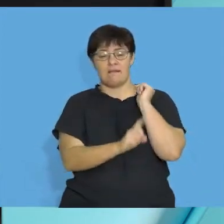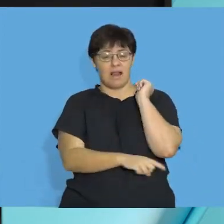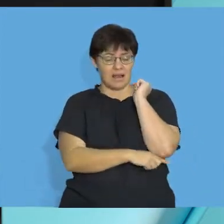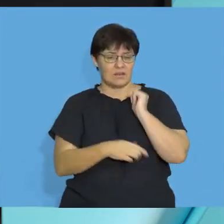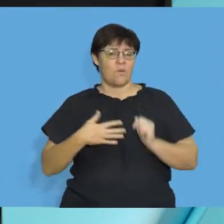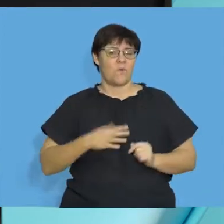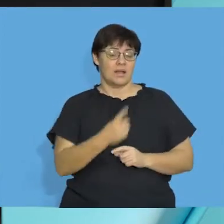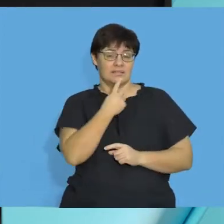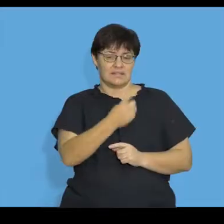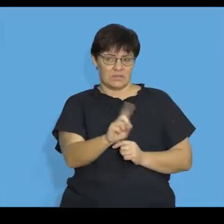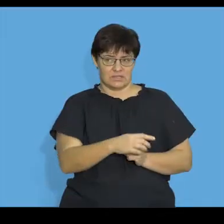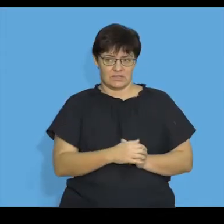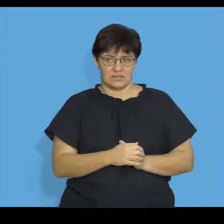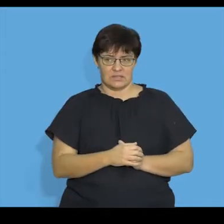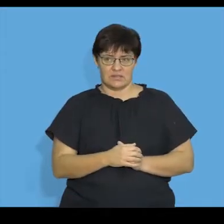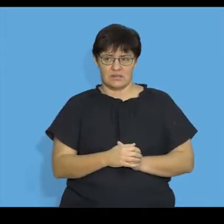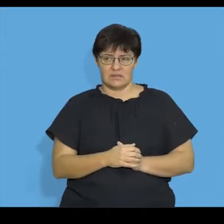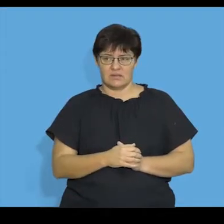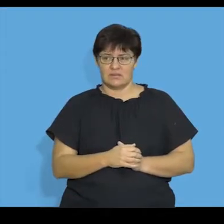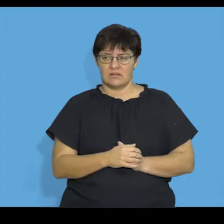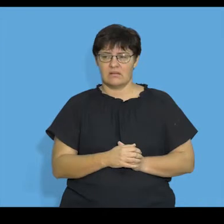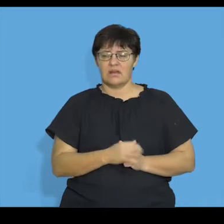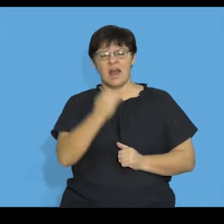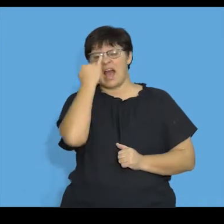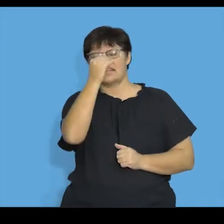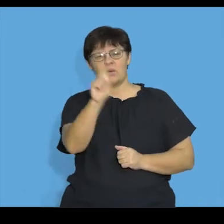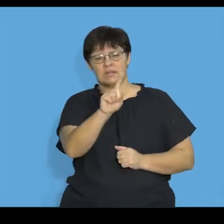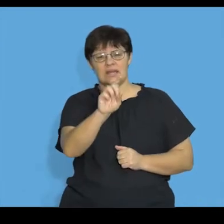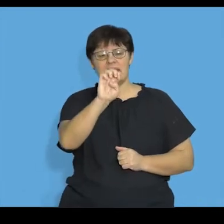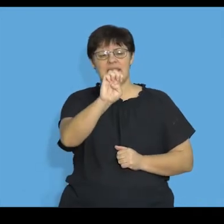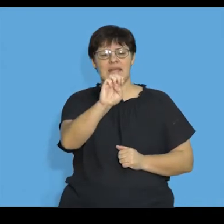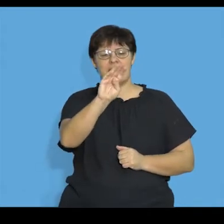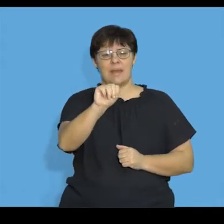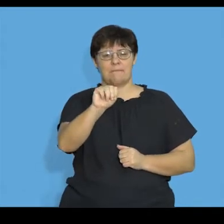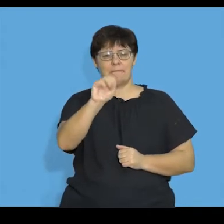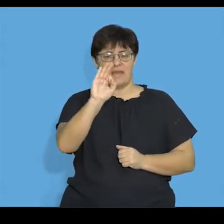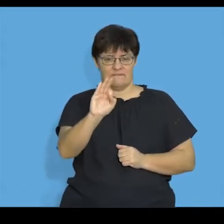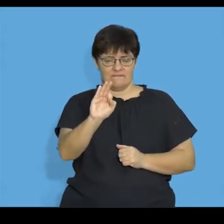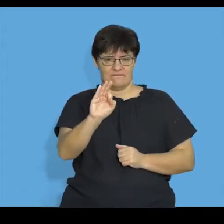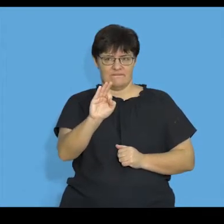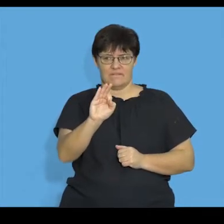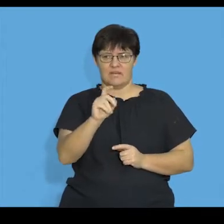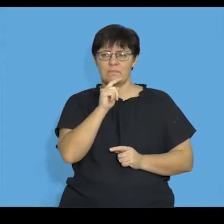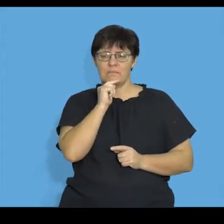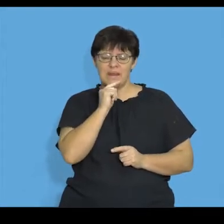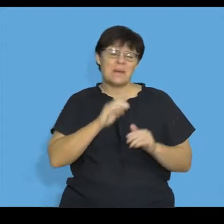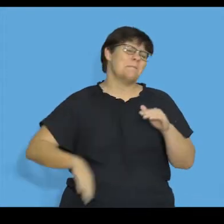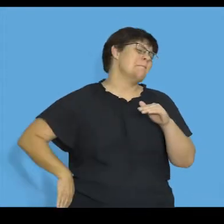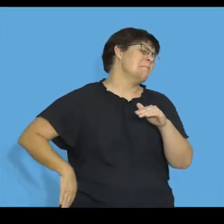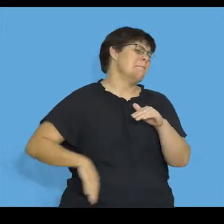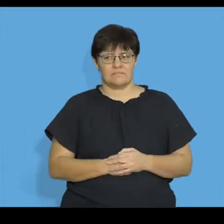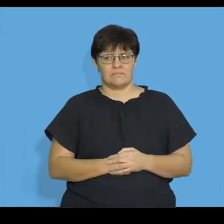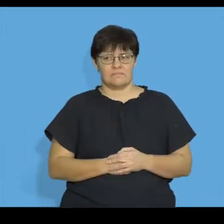want to mention, and that is this idea of EMF. EMF is the maximum.